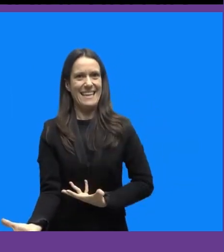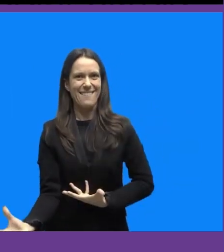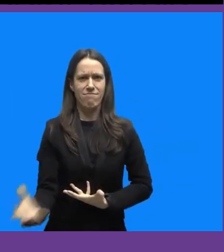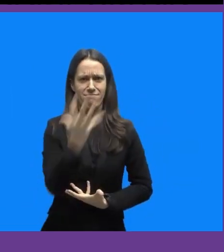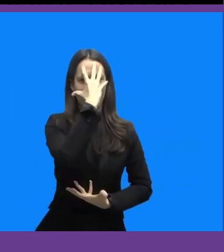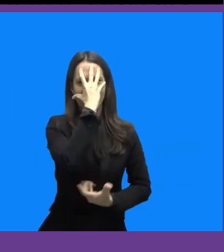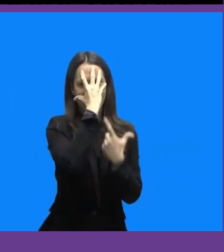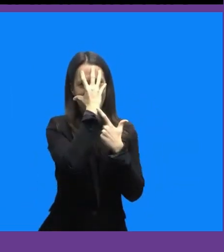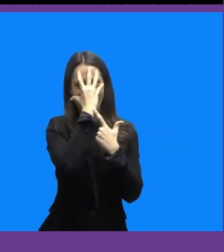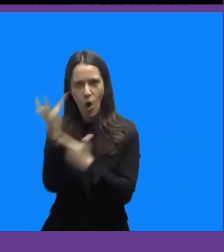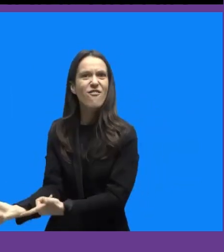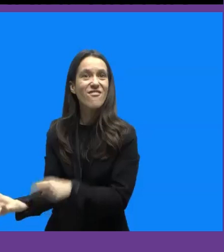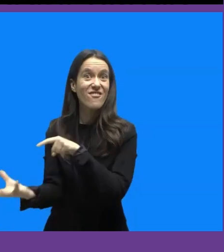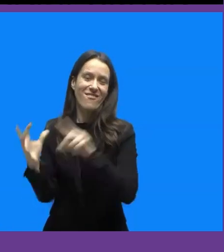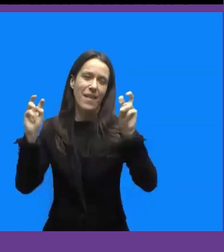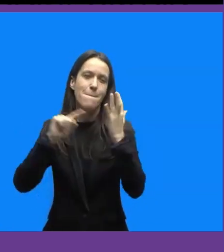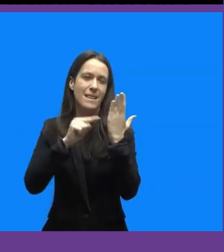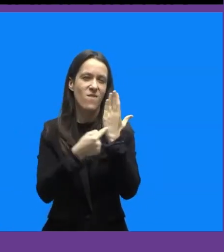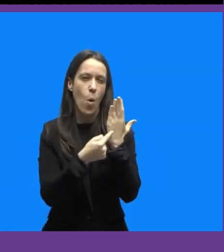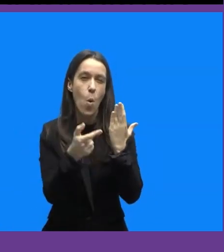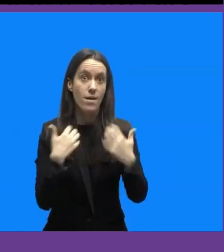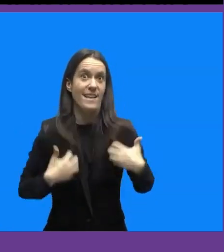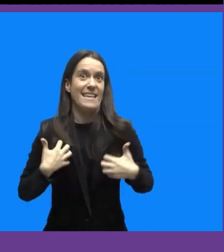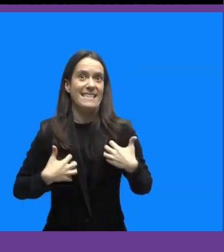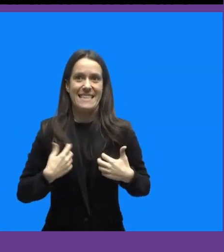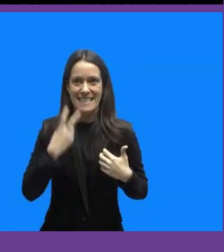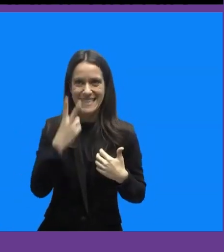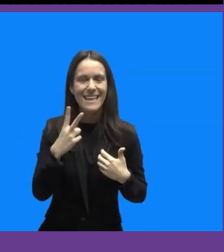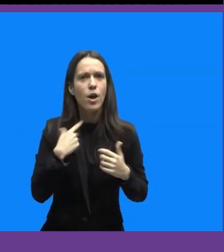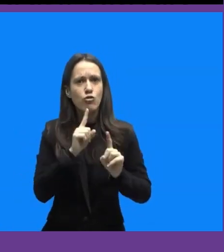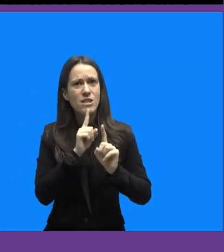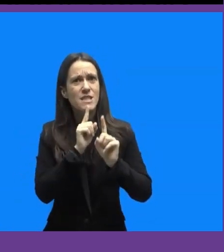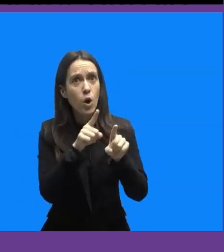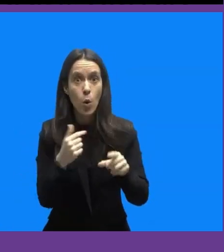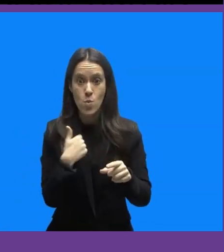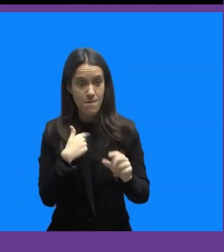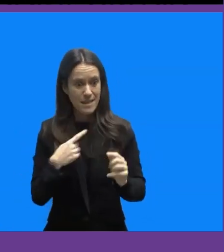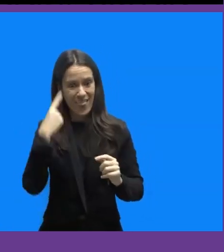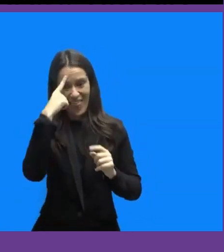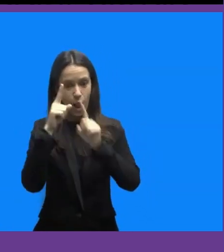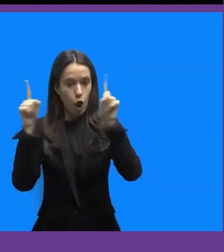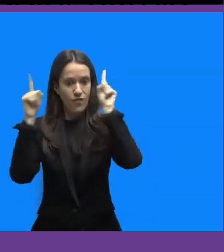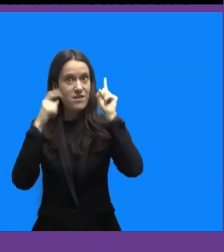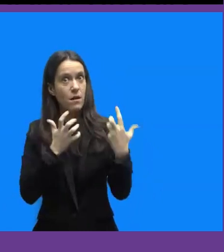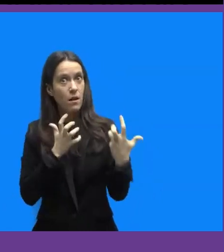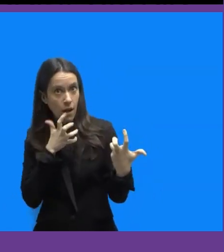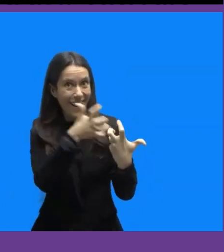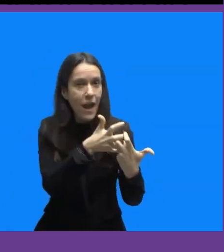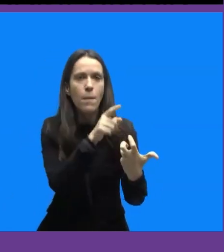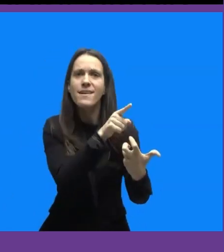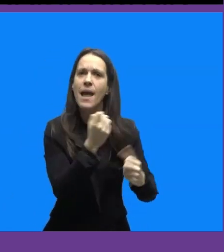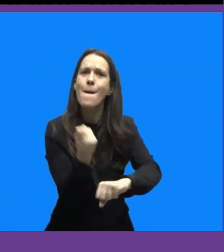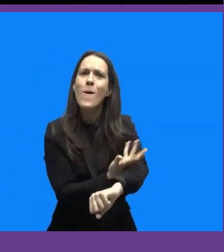And one of the quotes here on screen is, our response must be emotional. We must feel the need for change and challenge our own